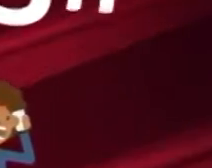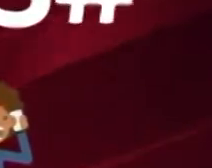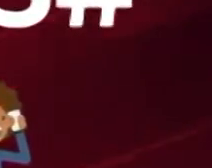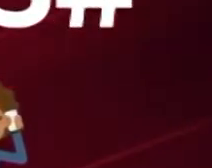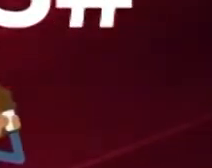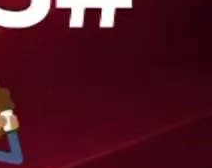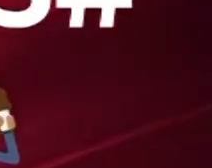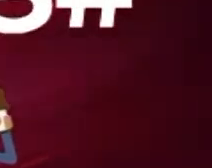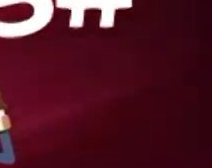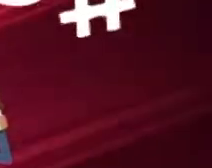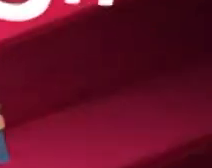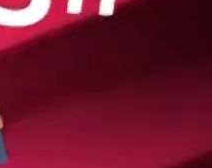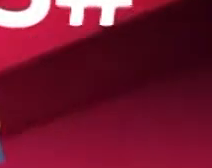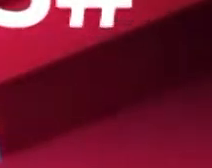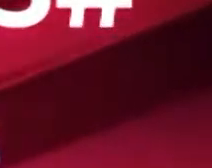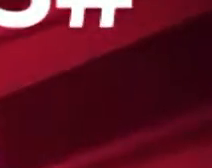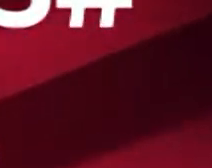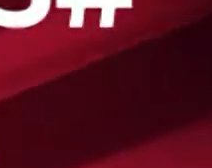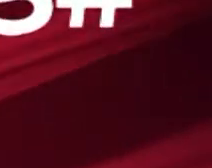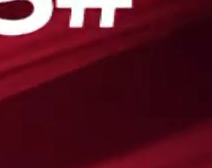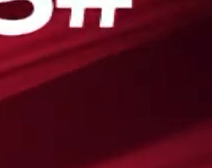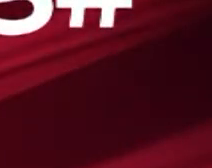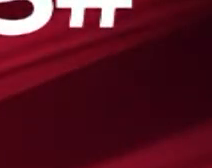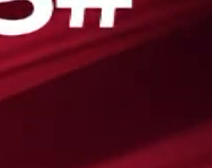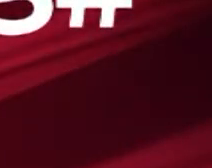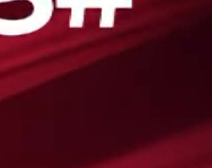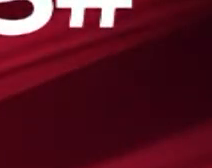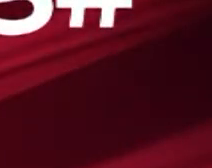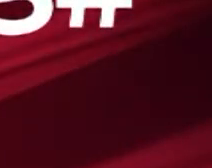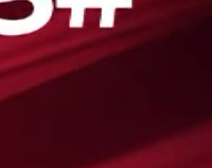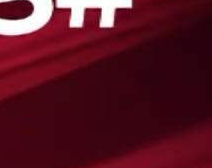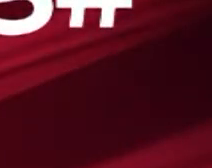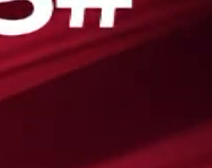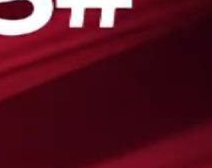*811 *965#.